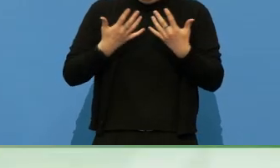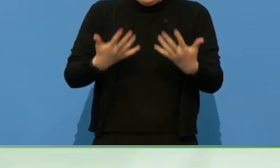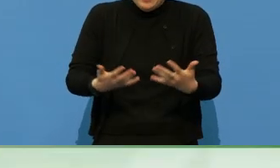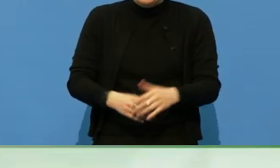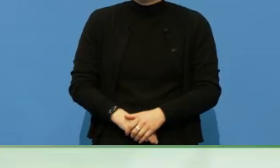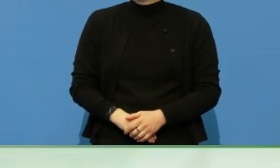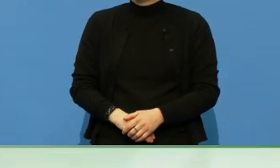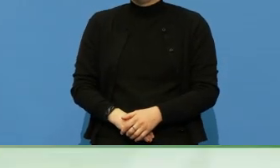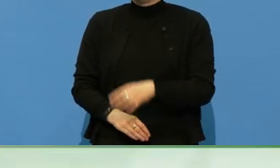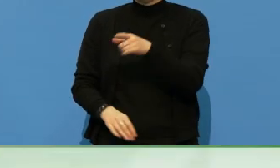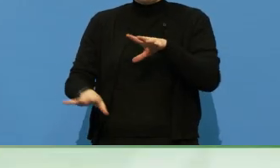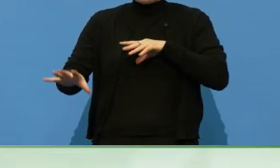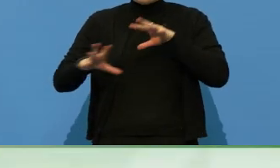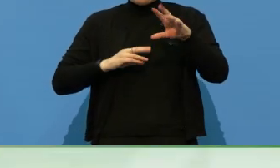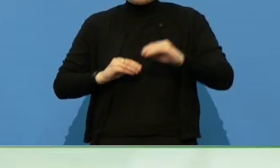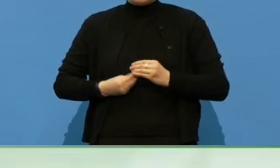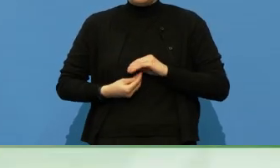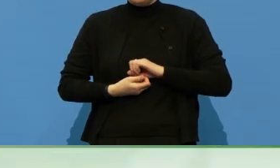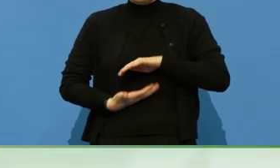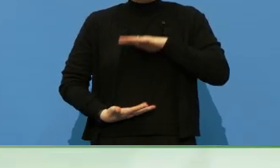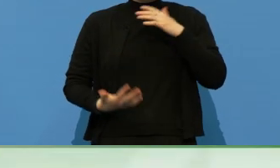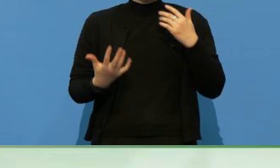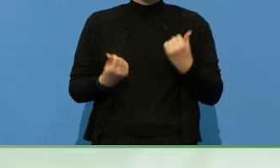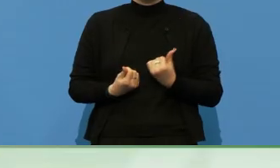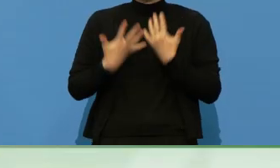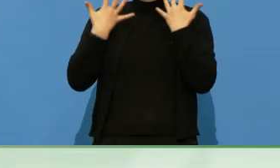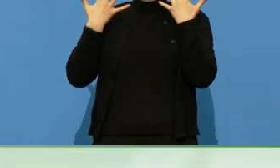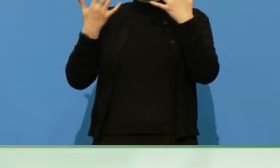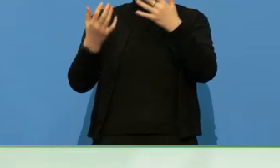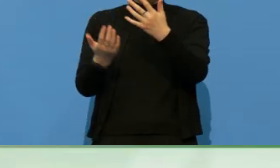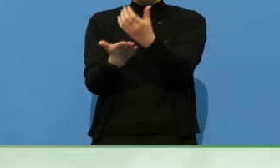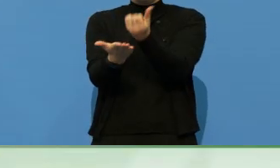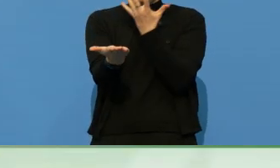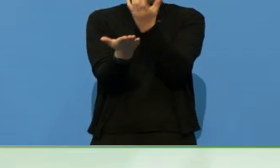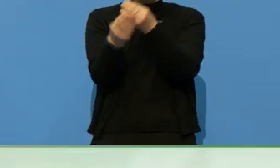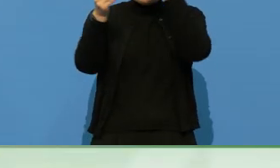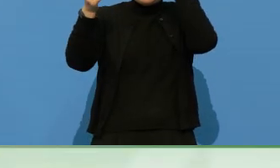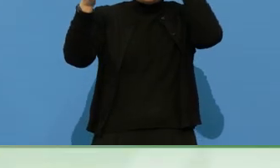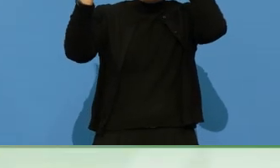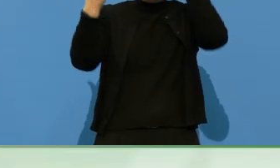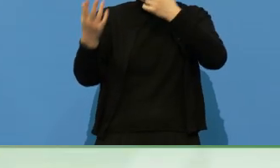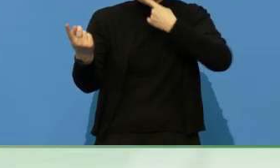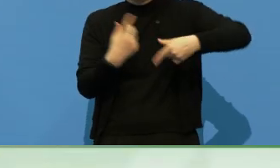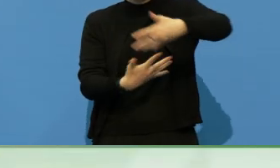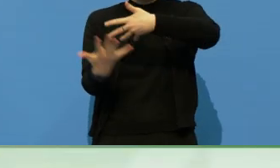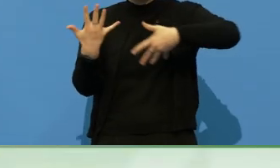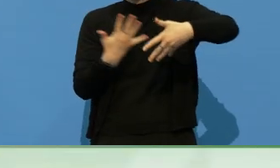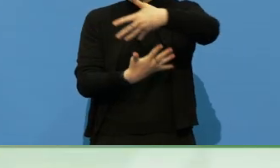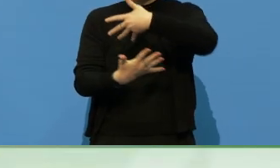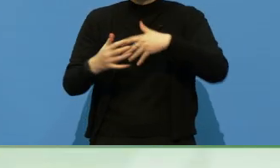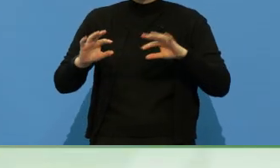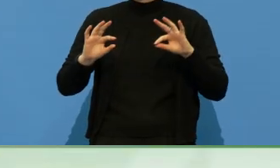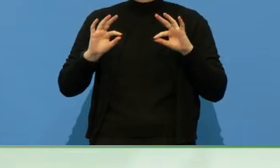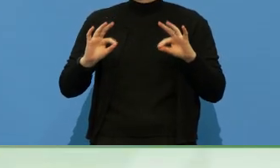up with inspiration and information and meaningful conversations. And it's not